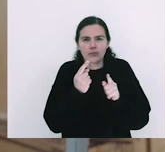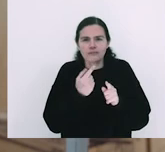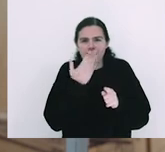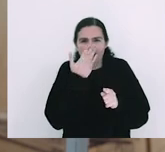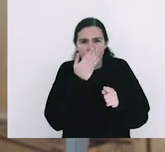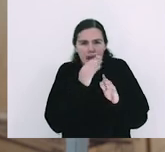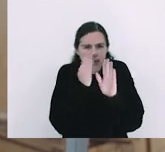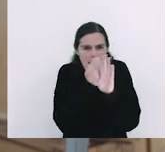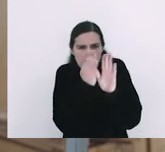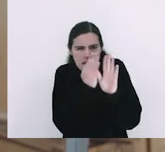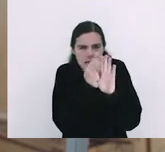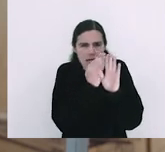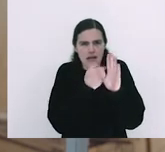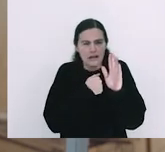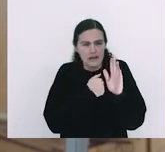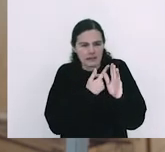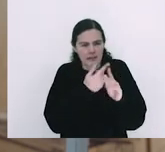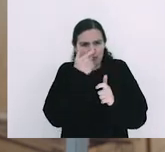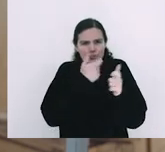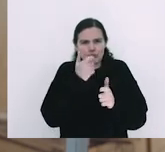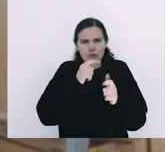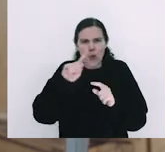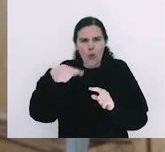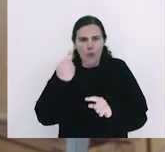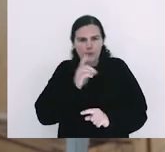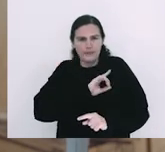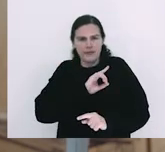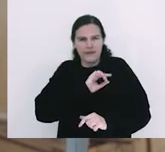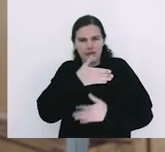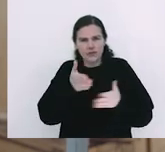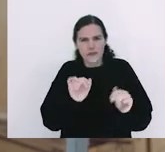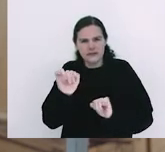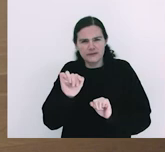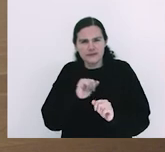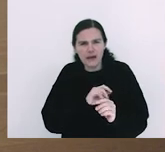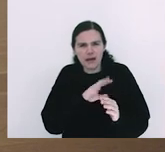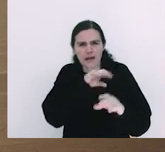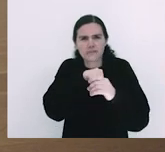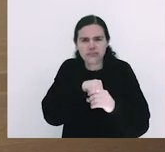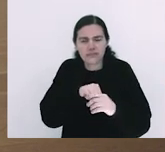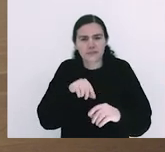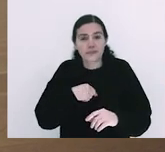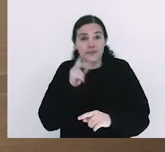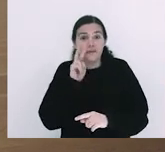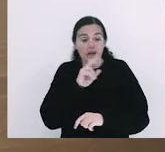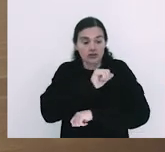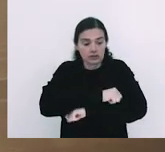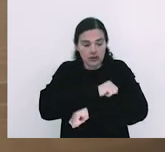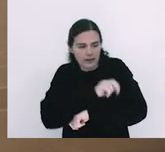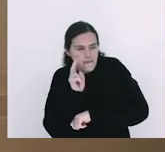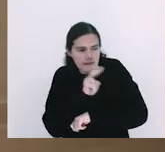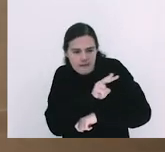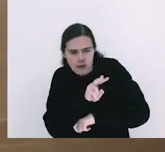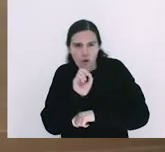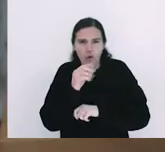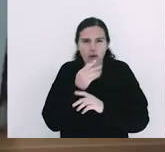peeking, luring into someone else's intimate space. So you look through the window, or you